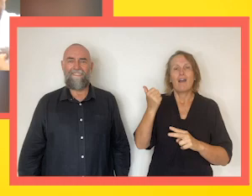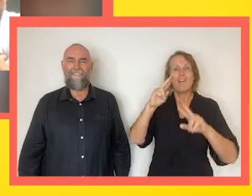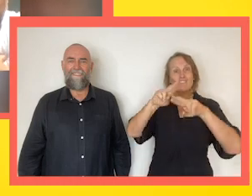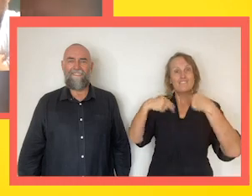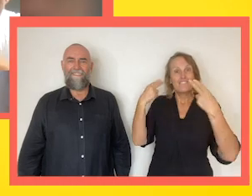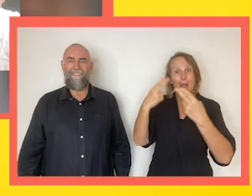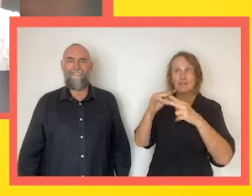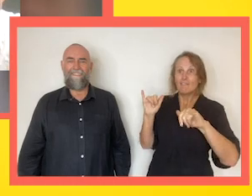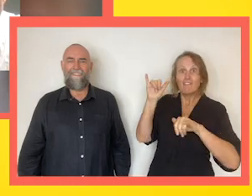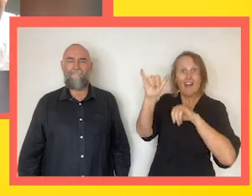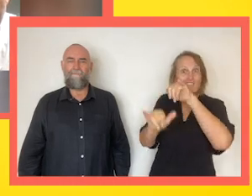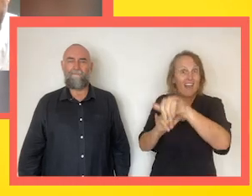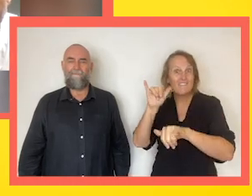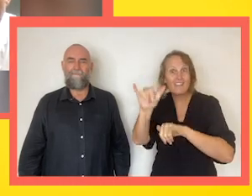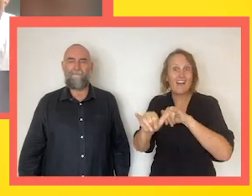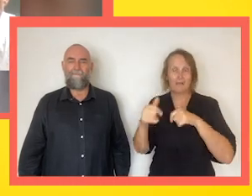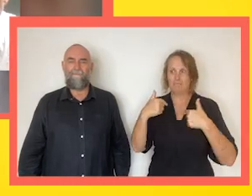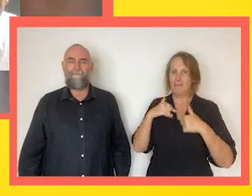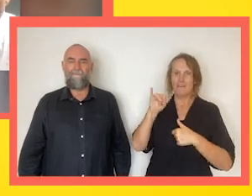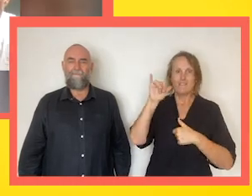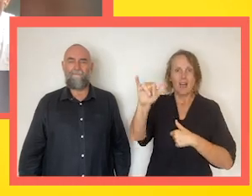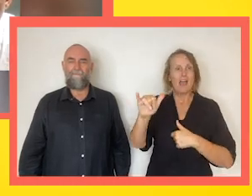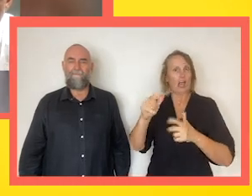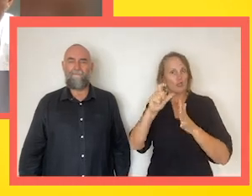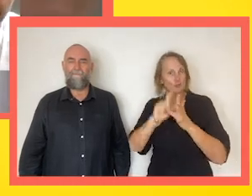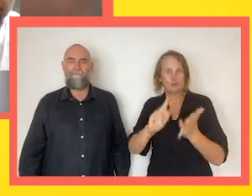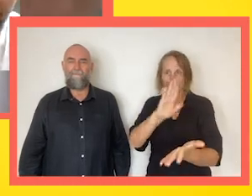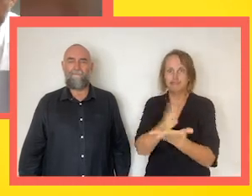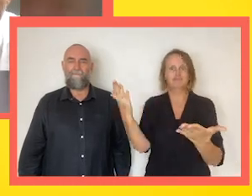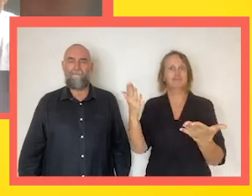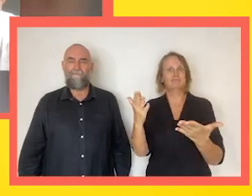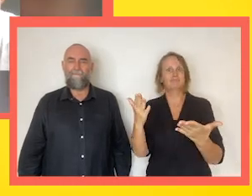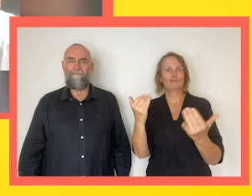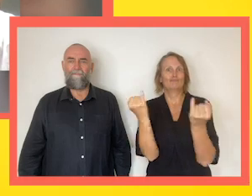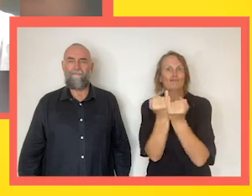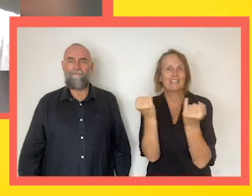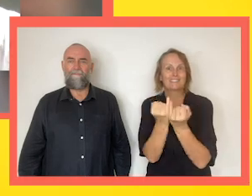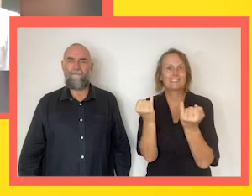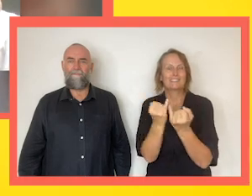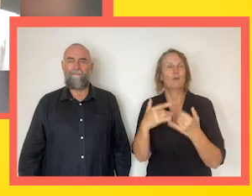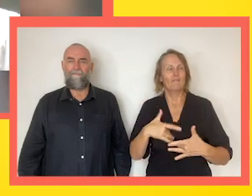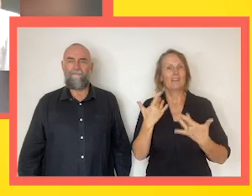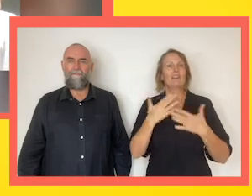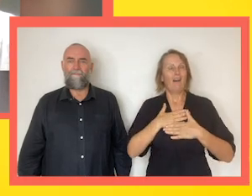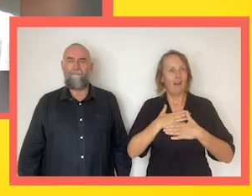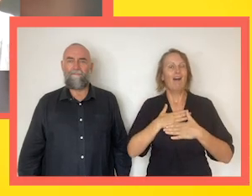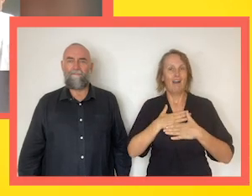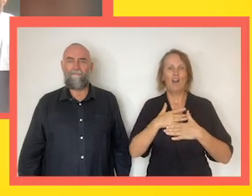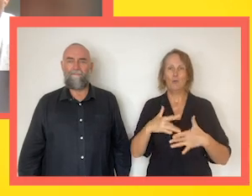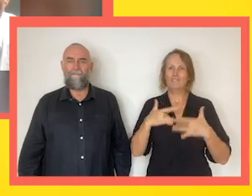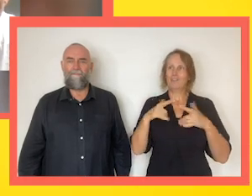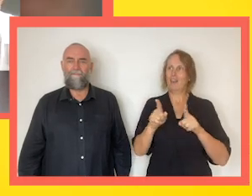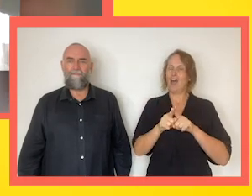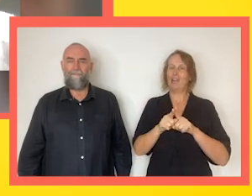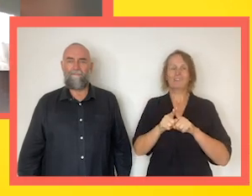and most of all going over there and executing the race. And I really feel like finishing this chapter. Not to say that rowing's done, but